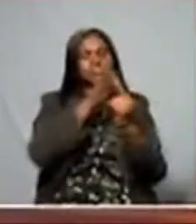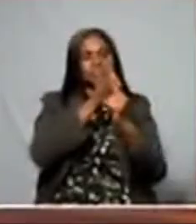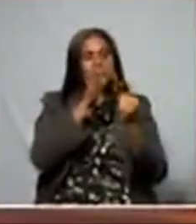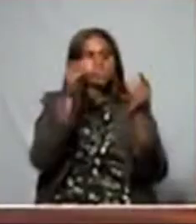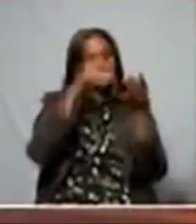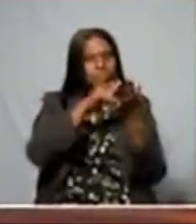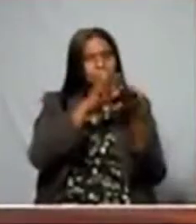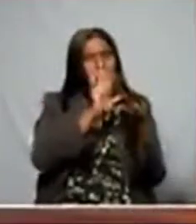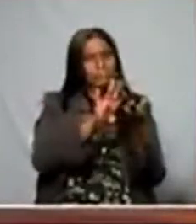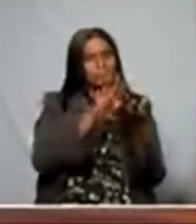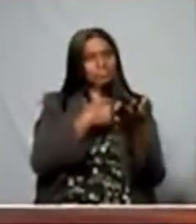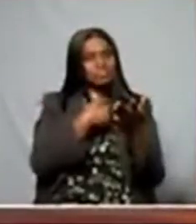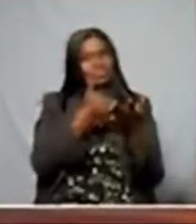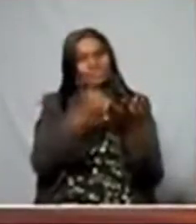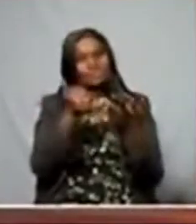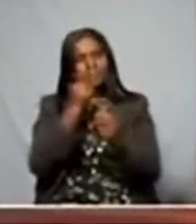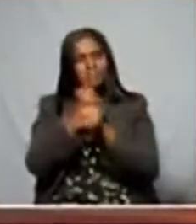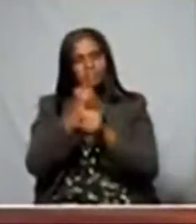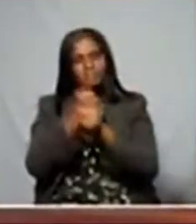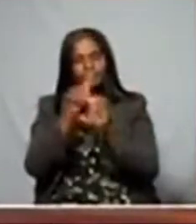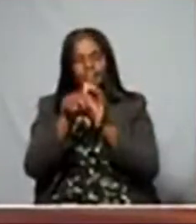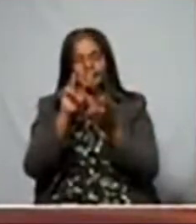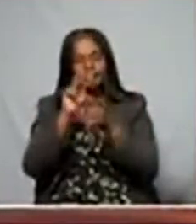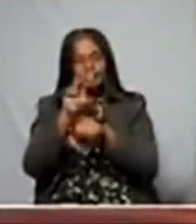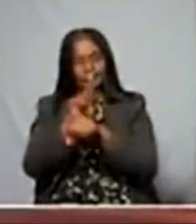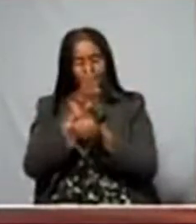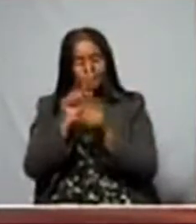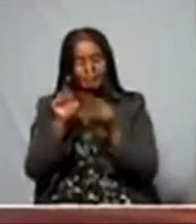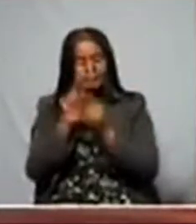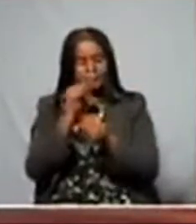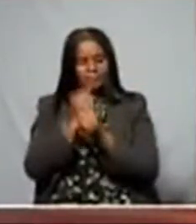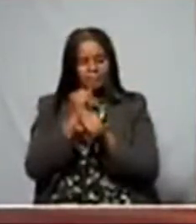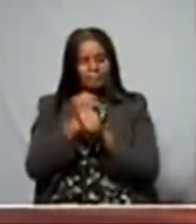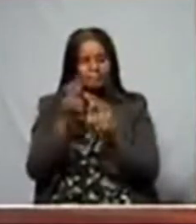again there, the remaining works on the projects are being